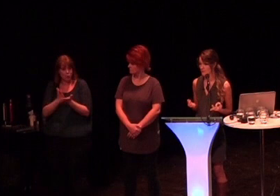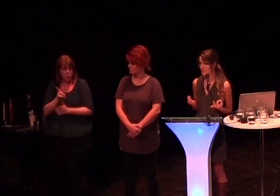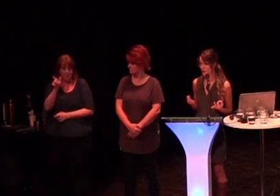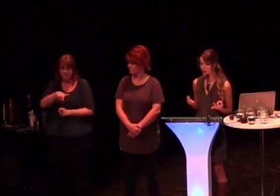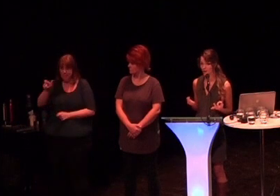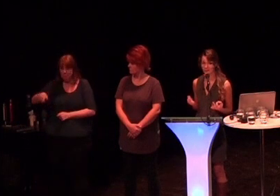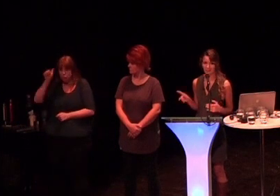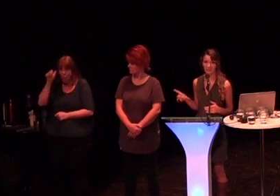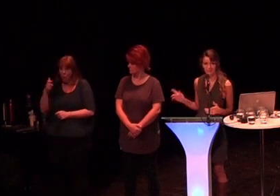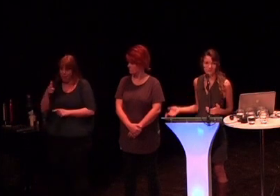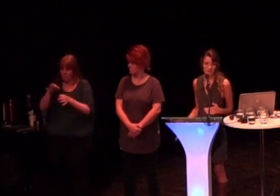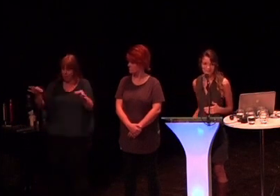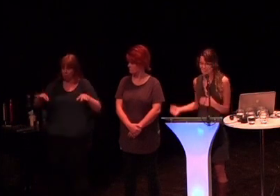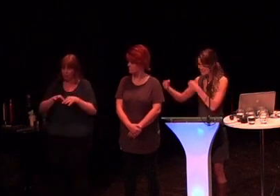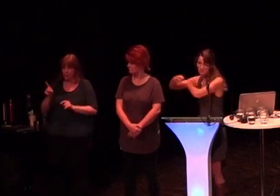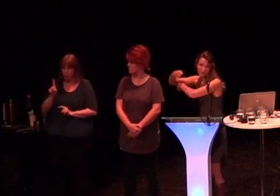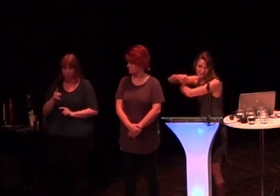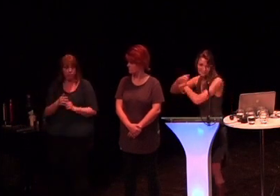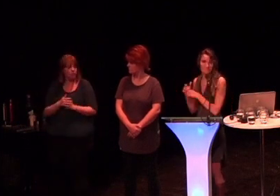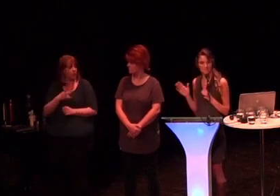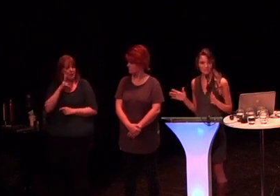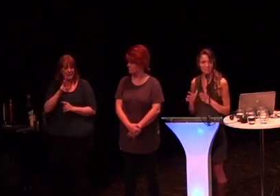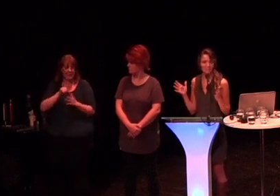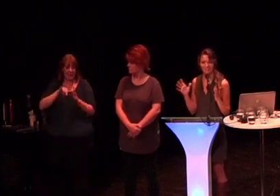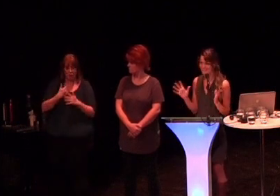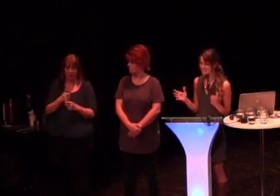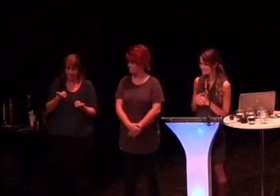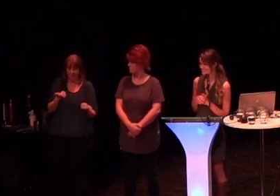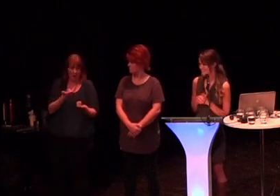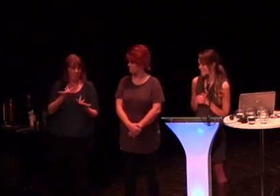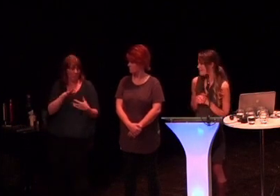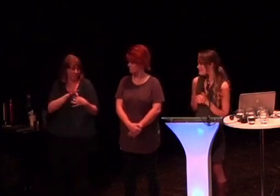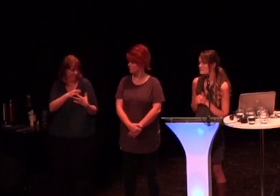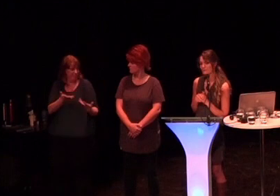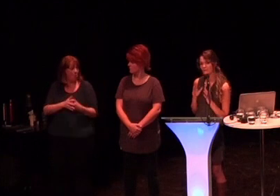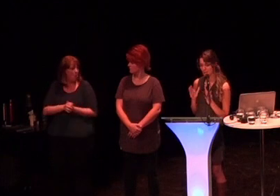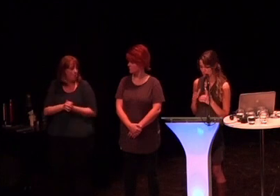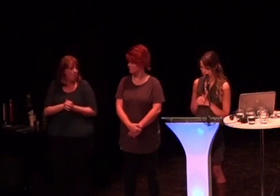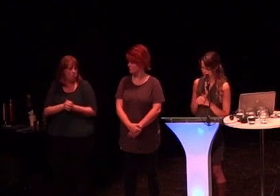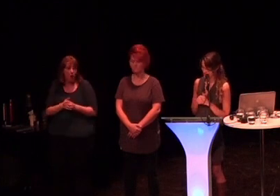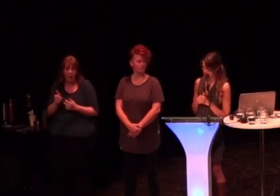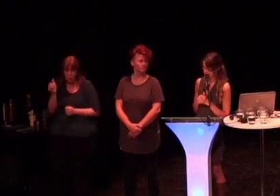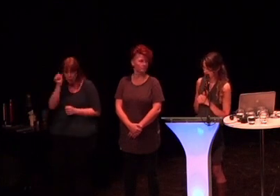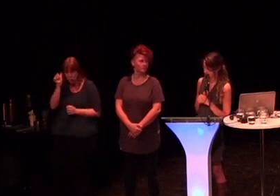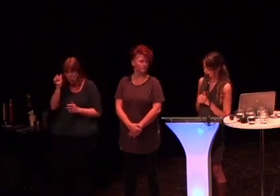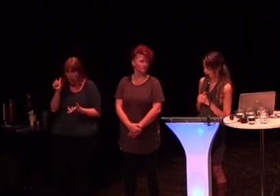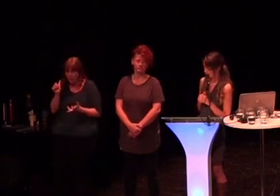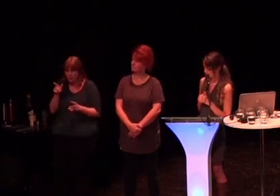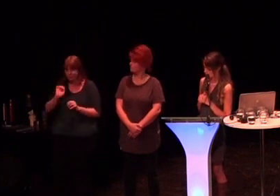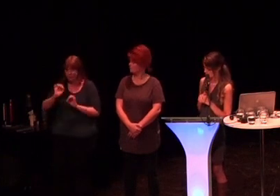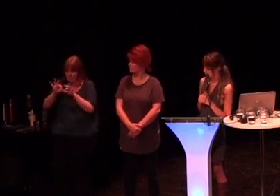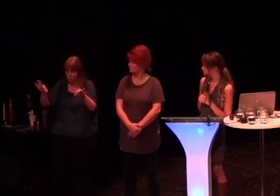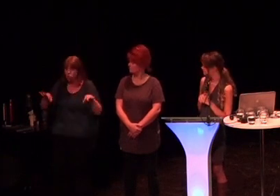their boundaries are. Now, usually when I see EJ more like this, but just it's knowing